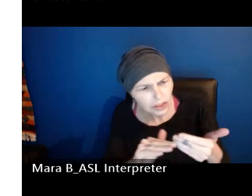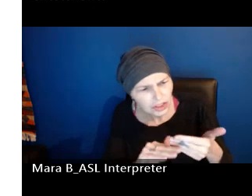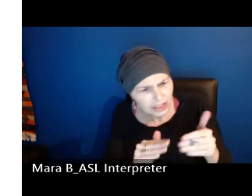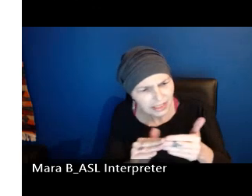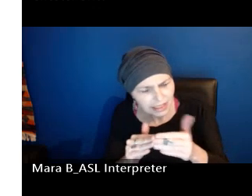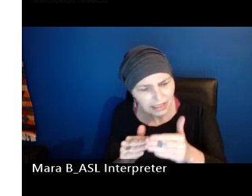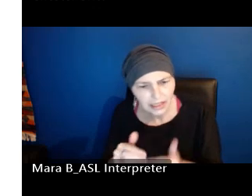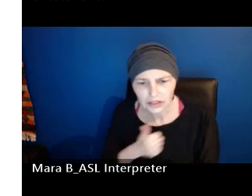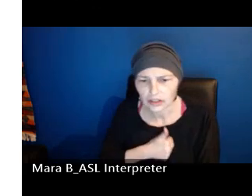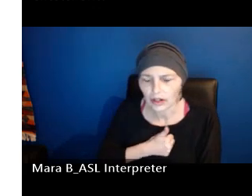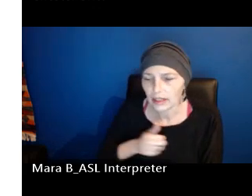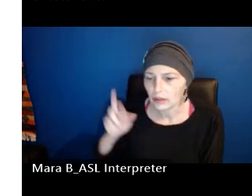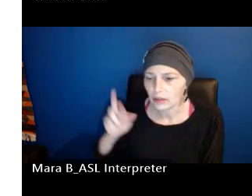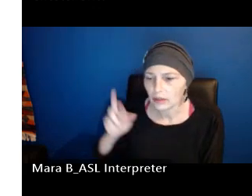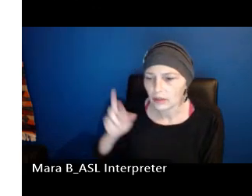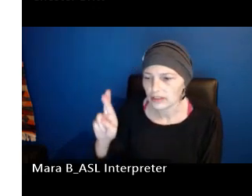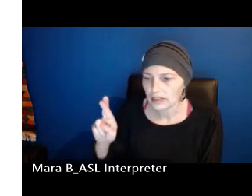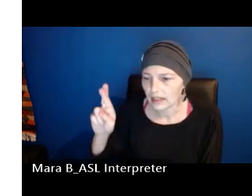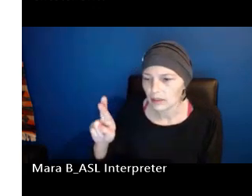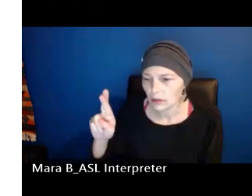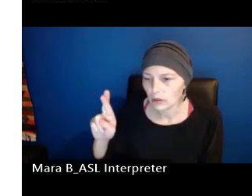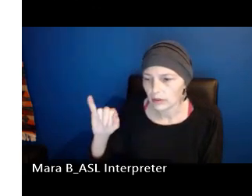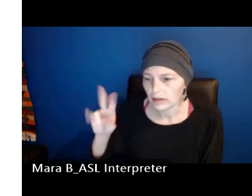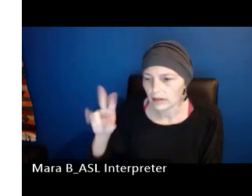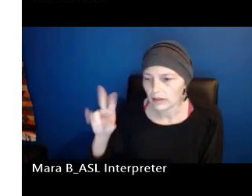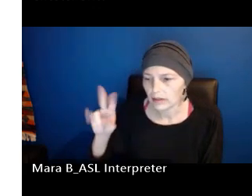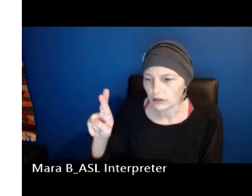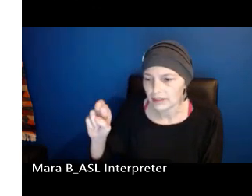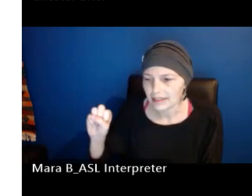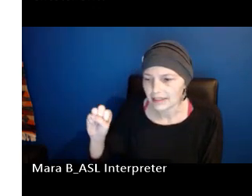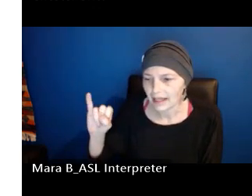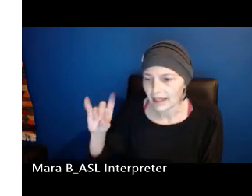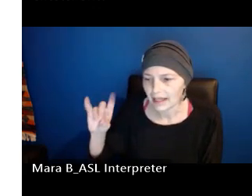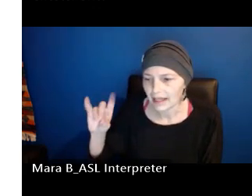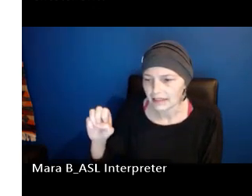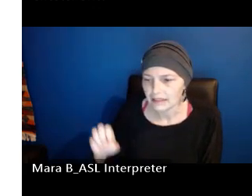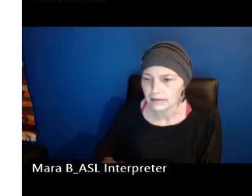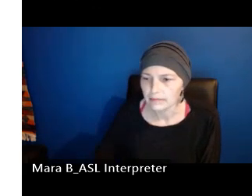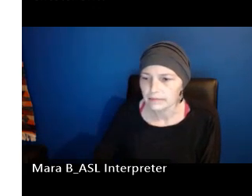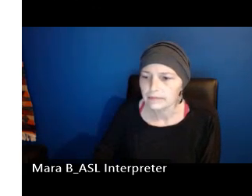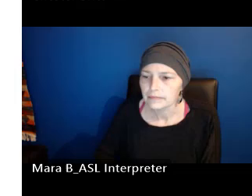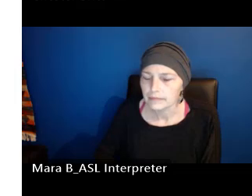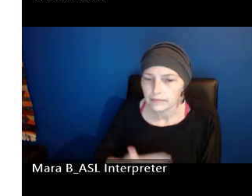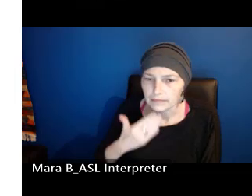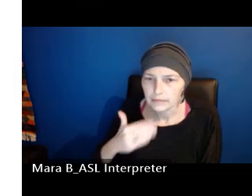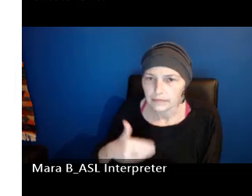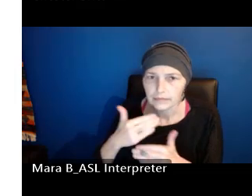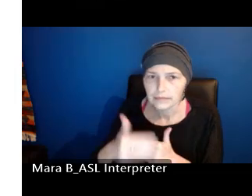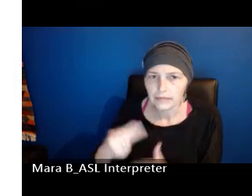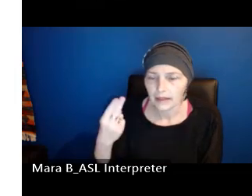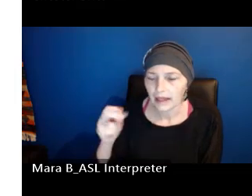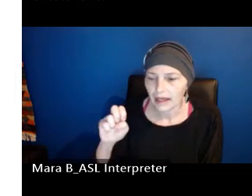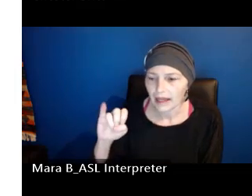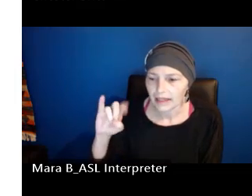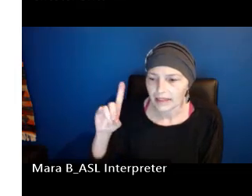sorry, Riverside. Thank you. Thank you. All right, our next speaker is Kylie DeLewis.